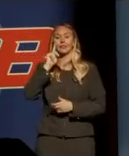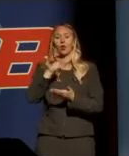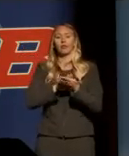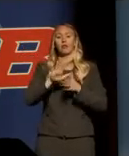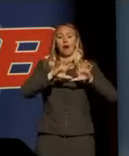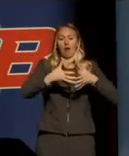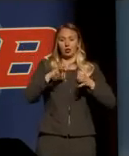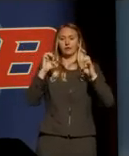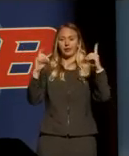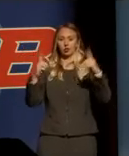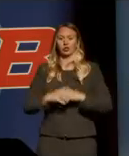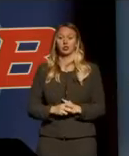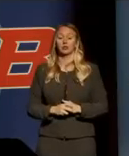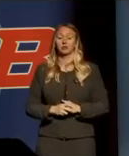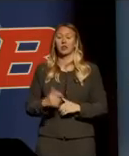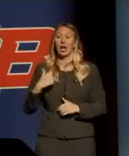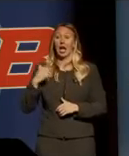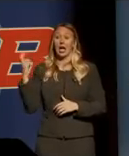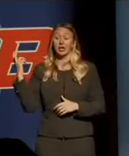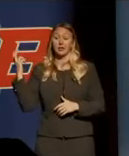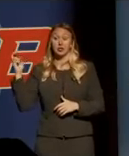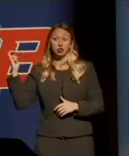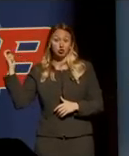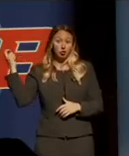traveled 2,258